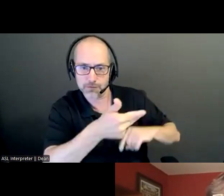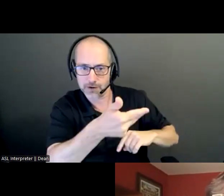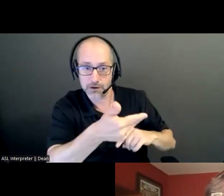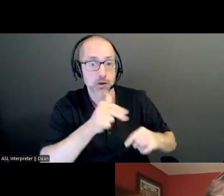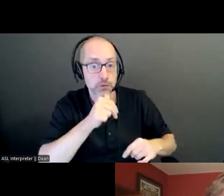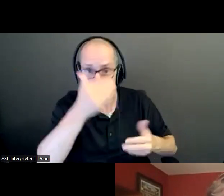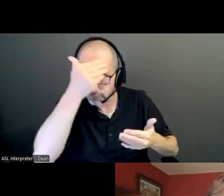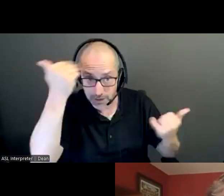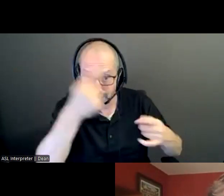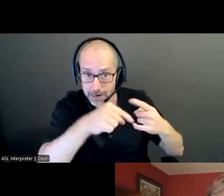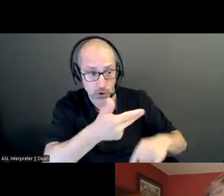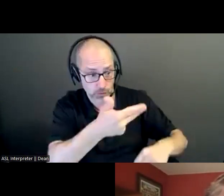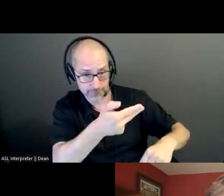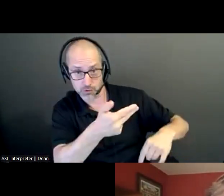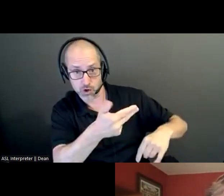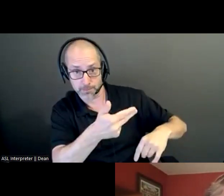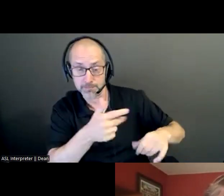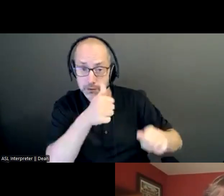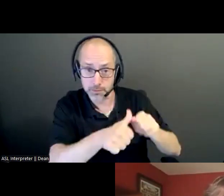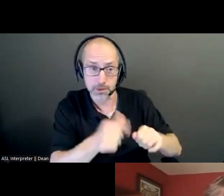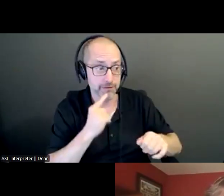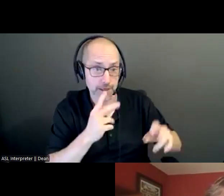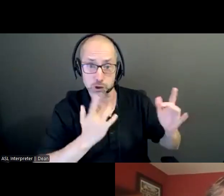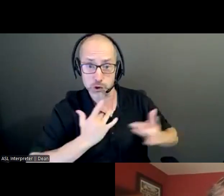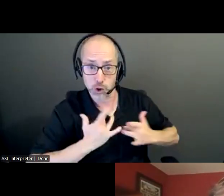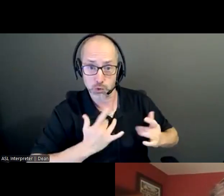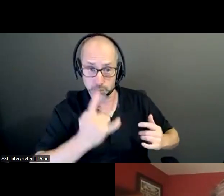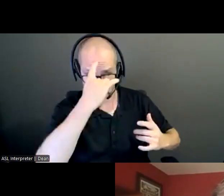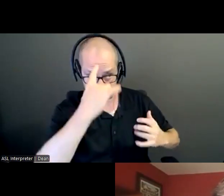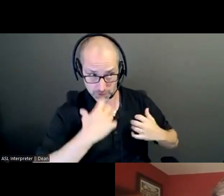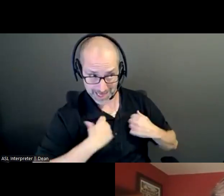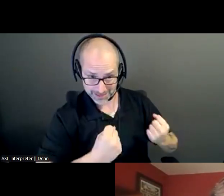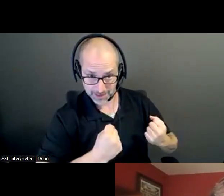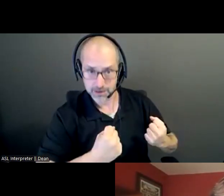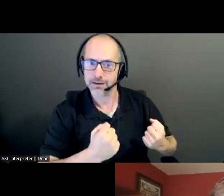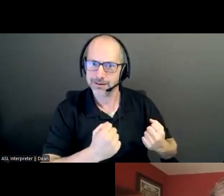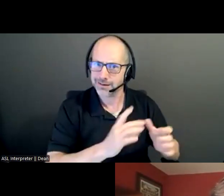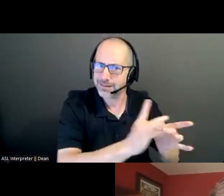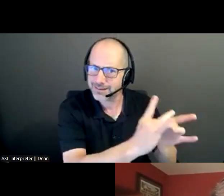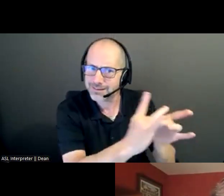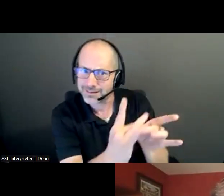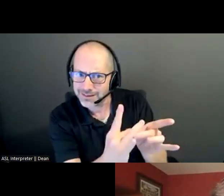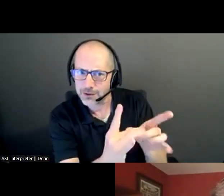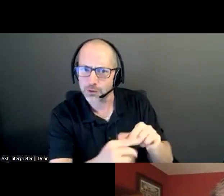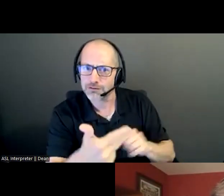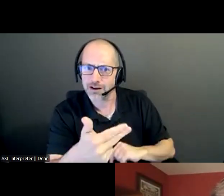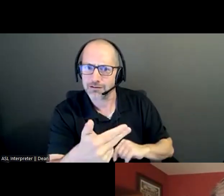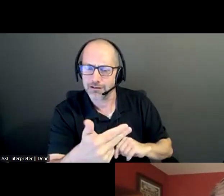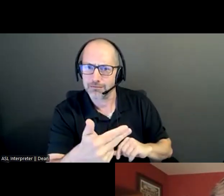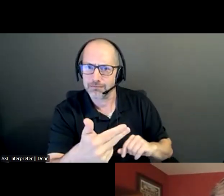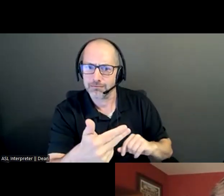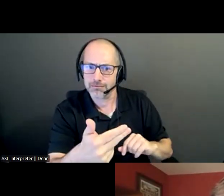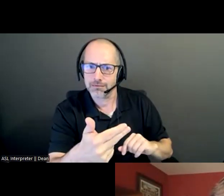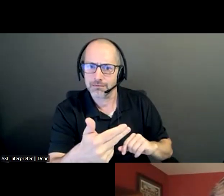firearms. Remember that if there's issues with mental health, that there is a nexus between mental health and the use of firearms.